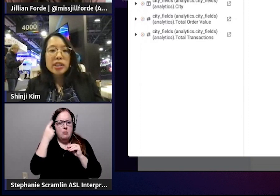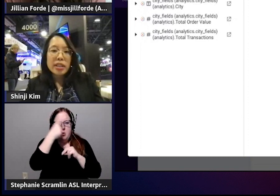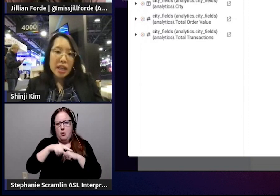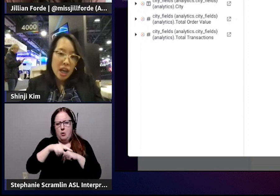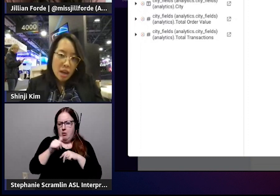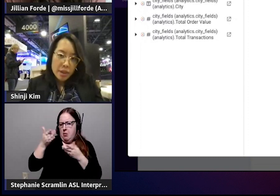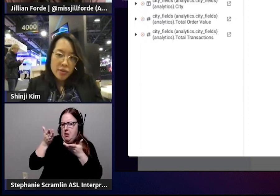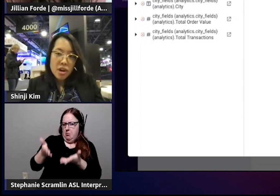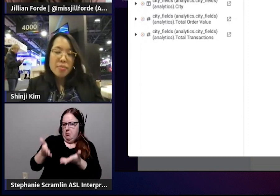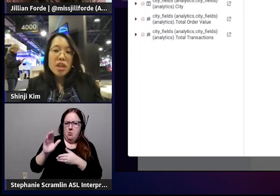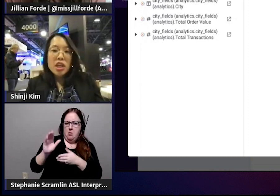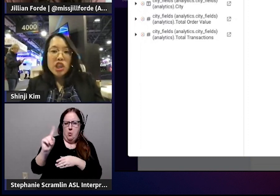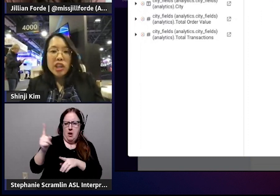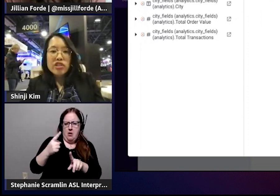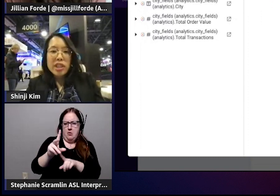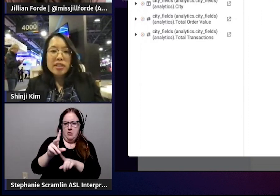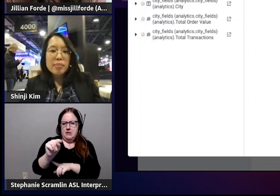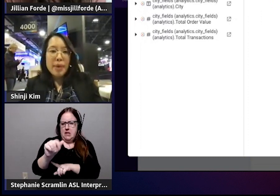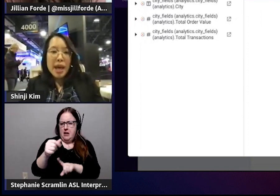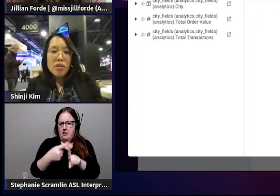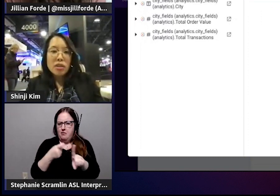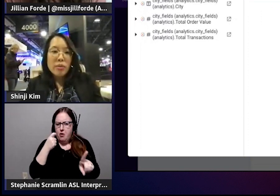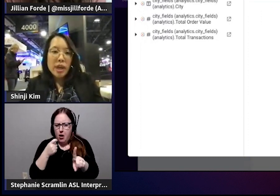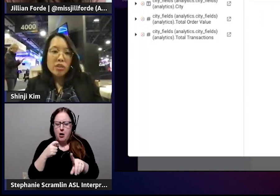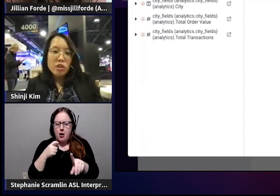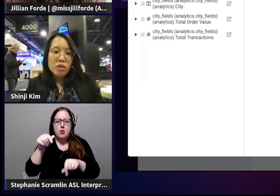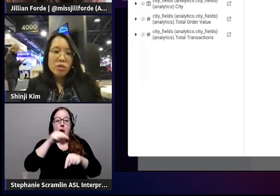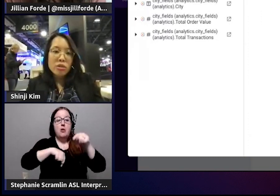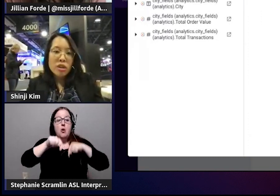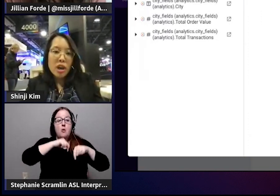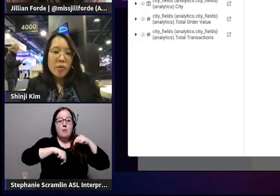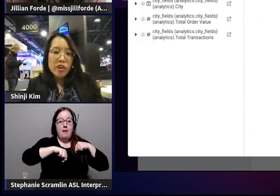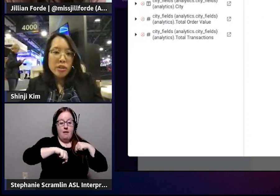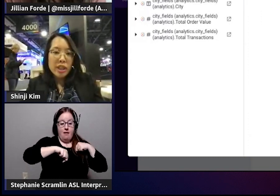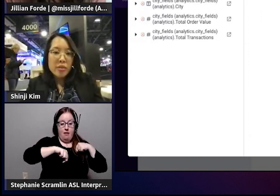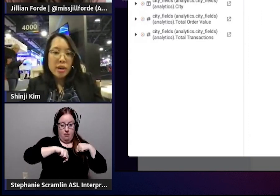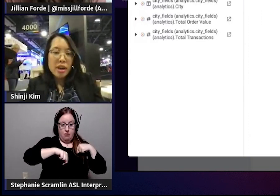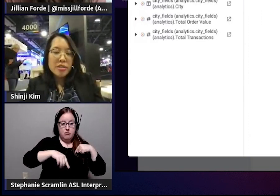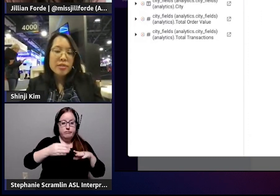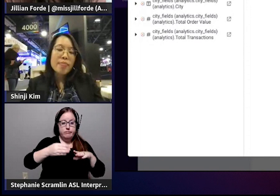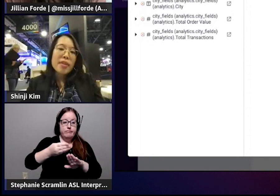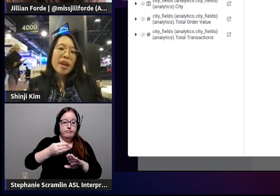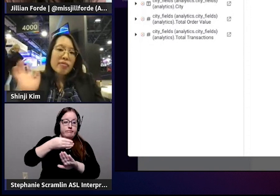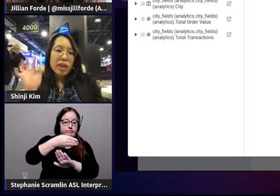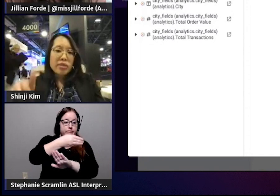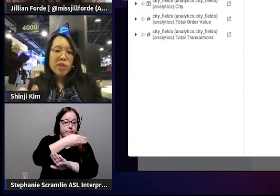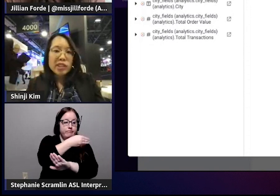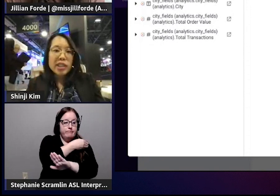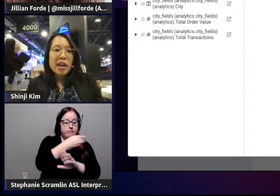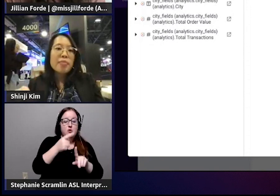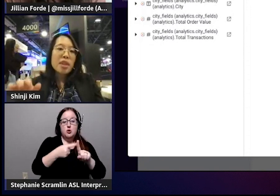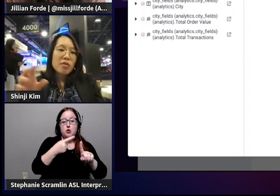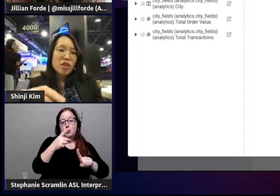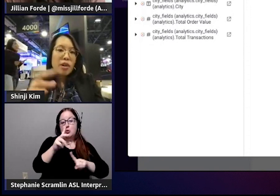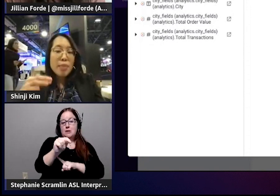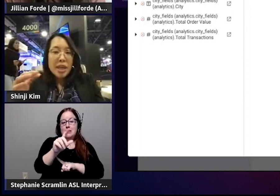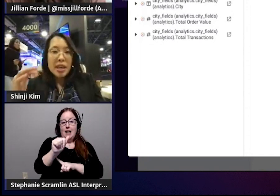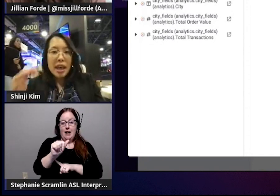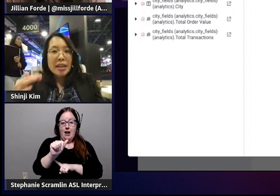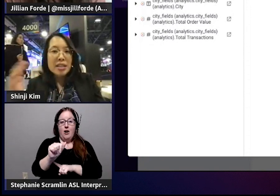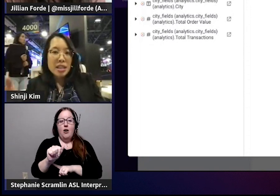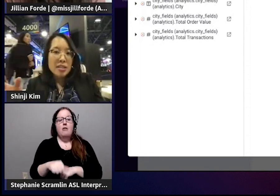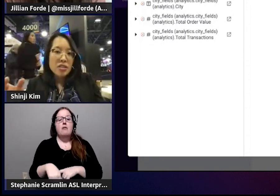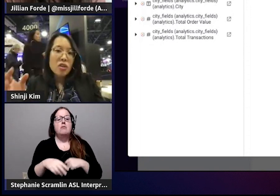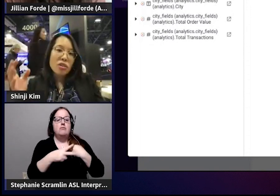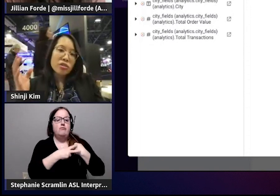Where is the data coming from? You can trace it back all the way to your data warehouse, and vice versa. If you are making